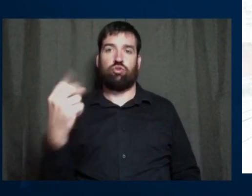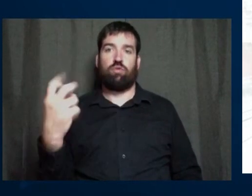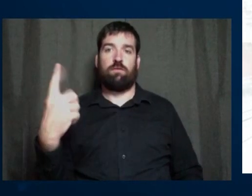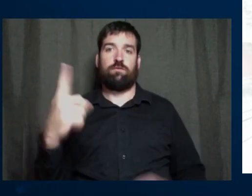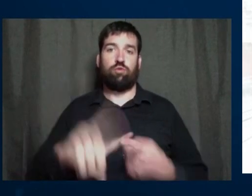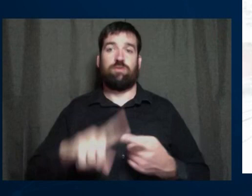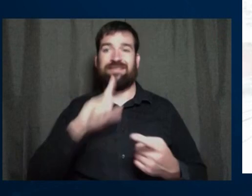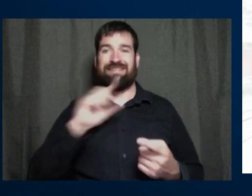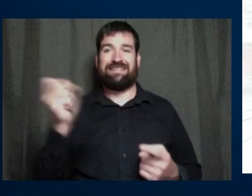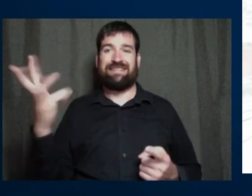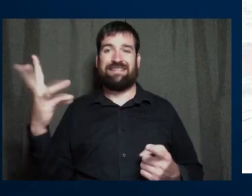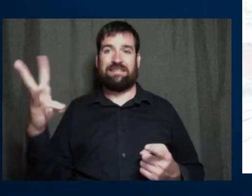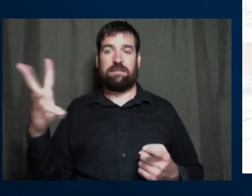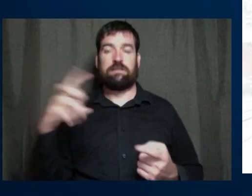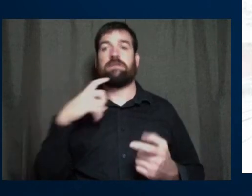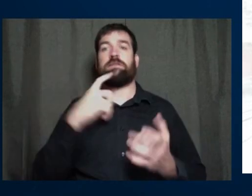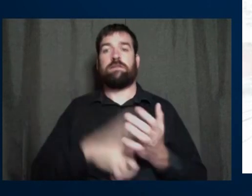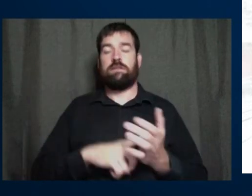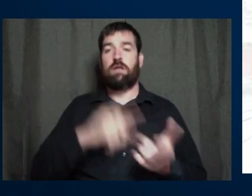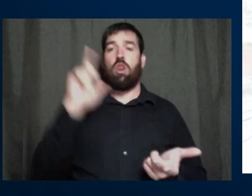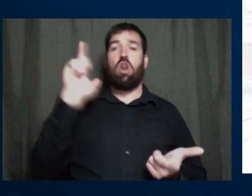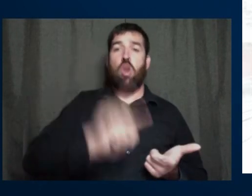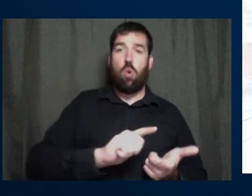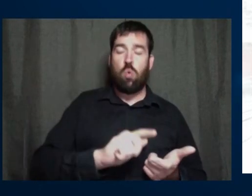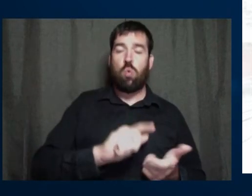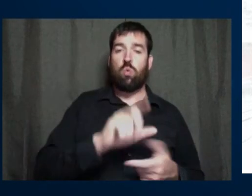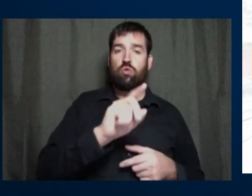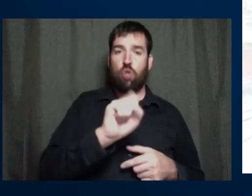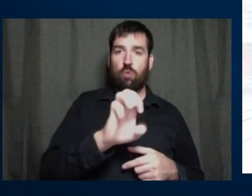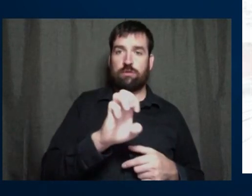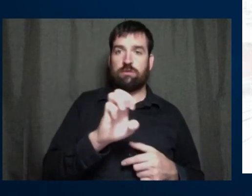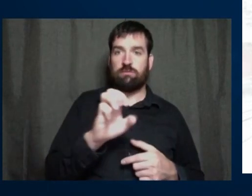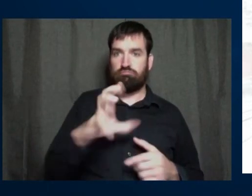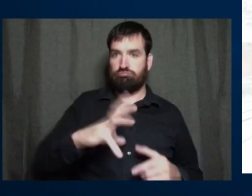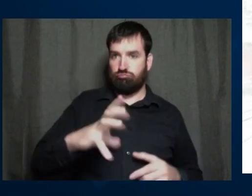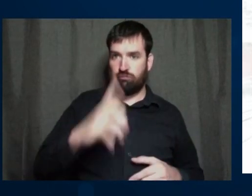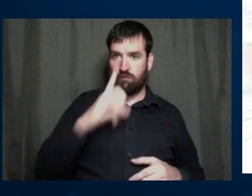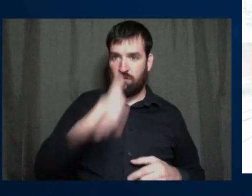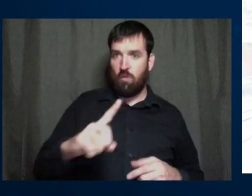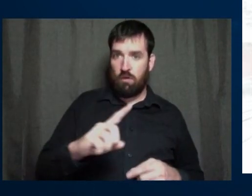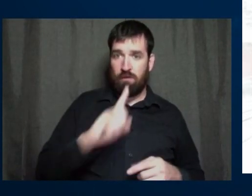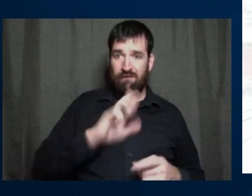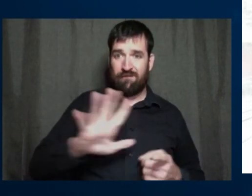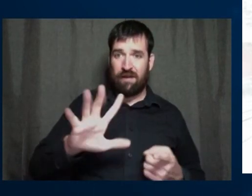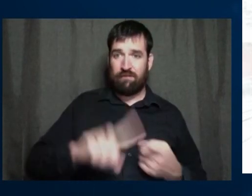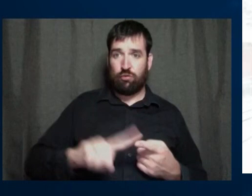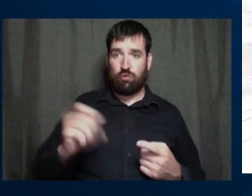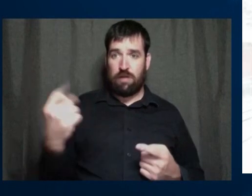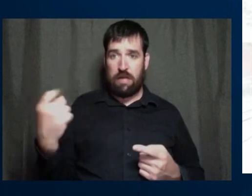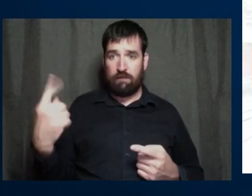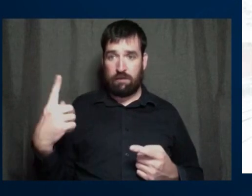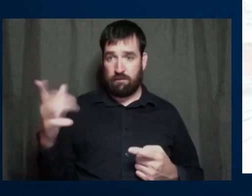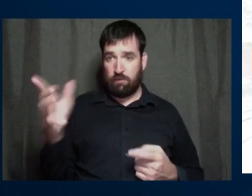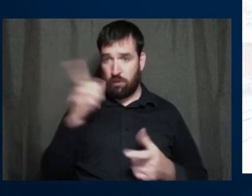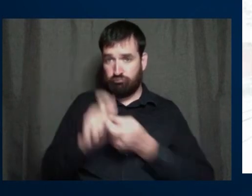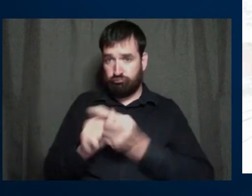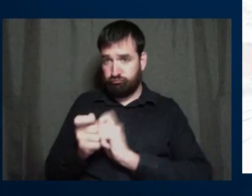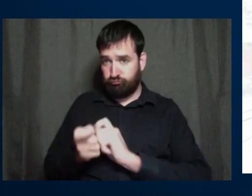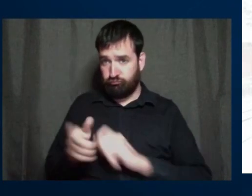lower dose Pfizer dosage is safe and efficacious for 5 to 11-year-old kids?